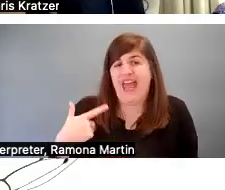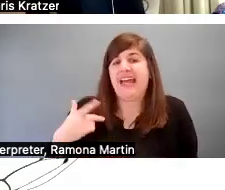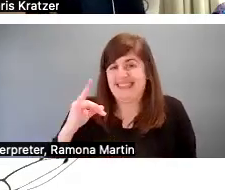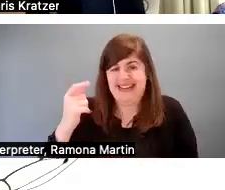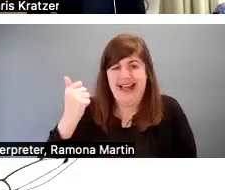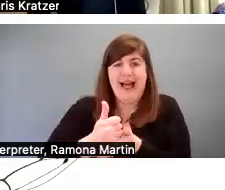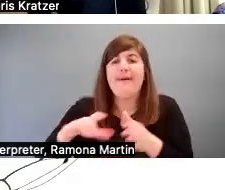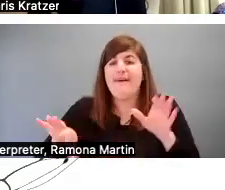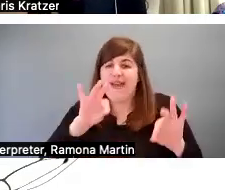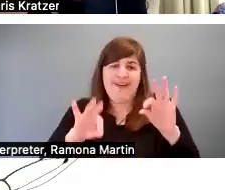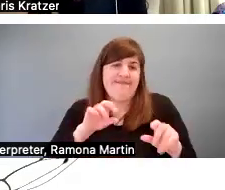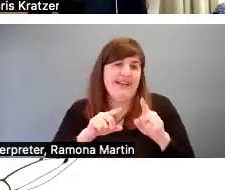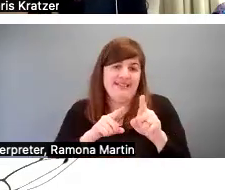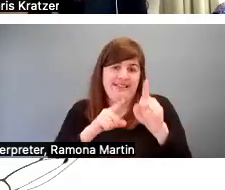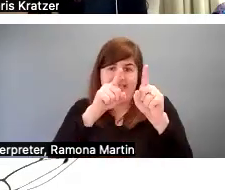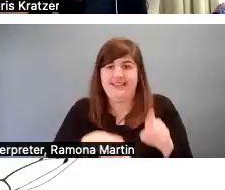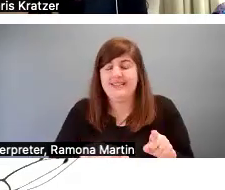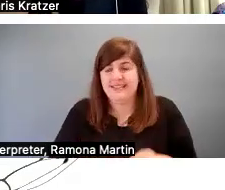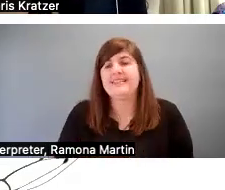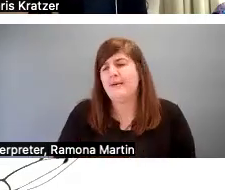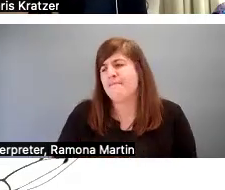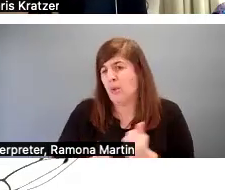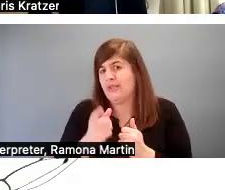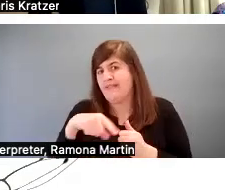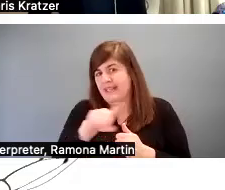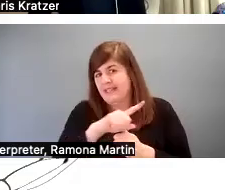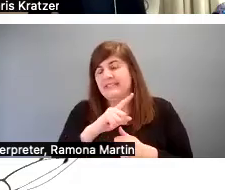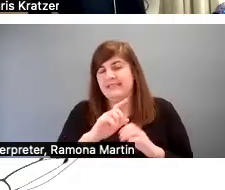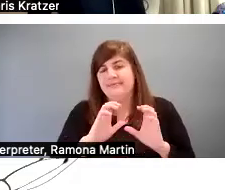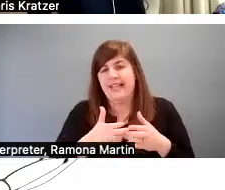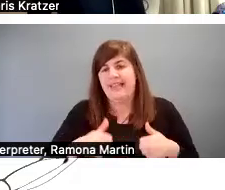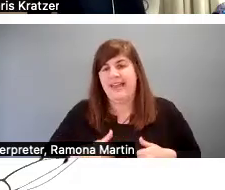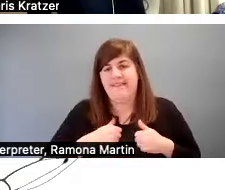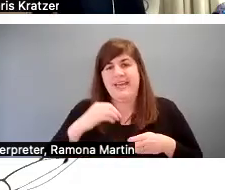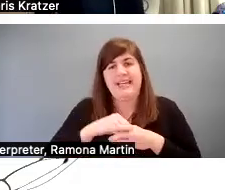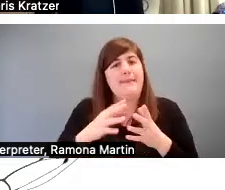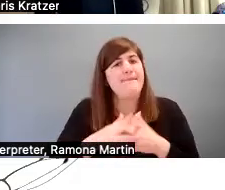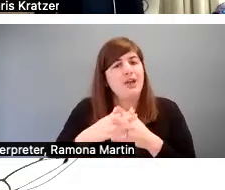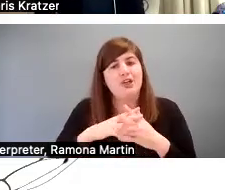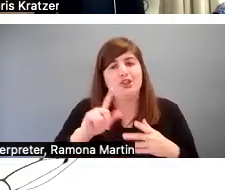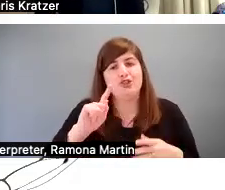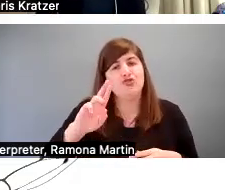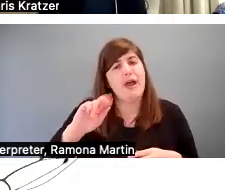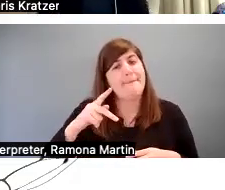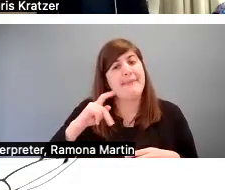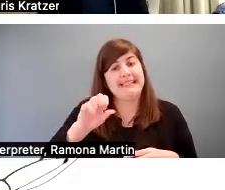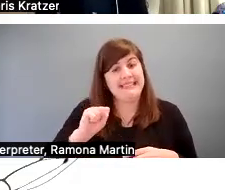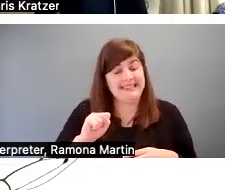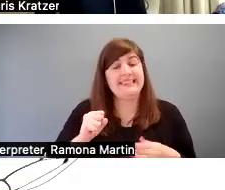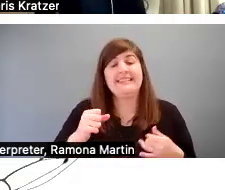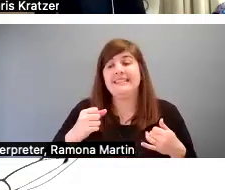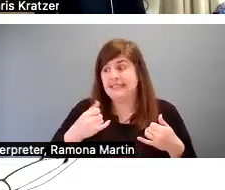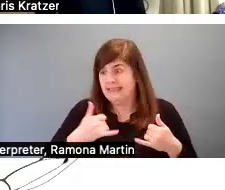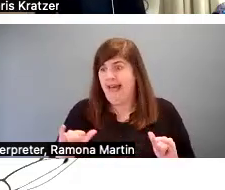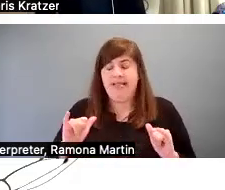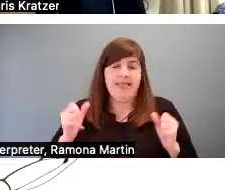discover. Um, Most of these particular species live in the American tropics. There is still so much more to